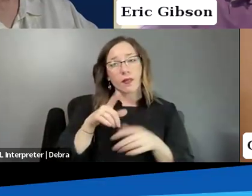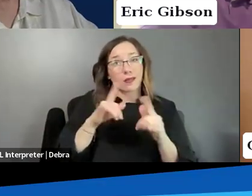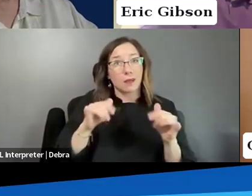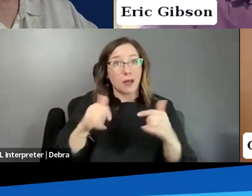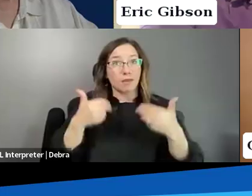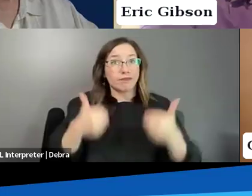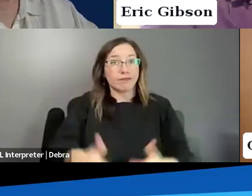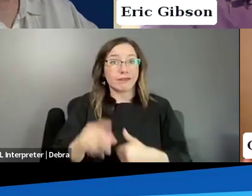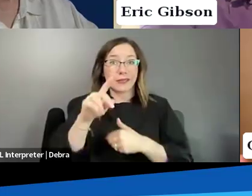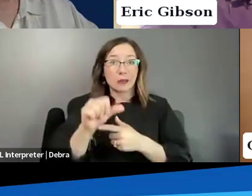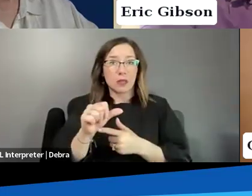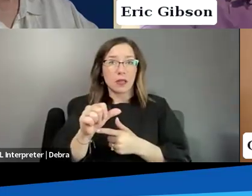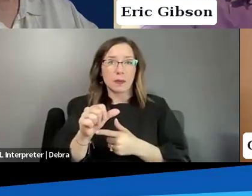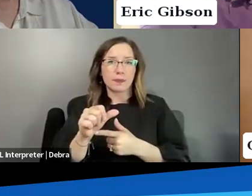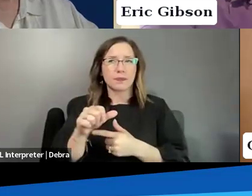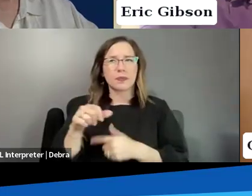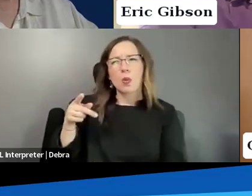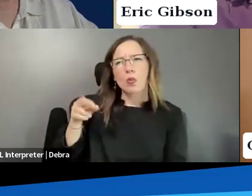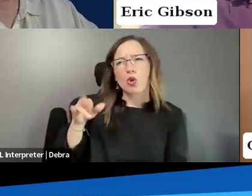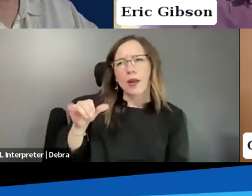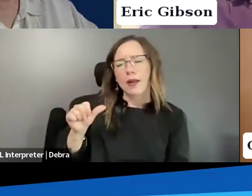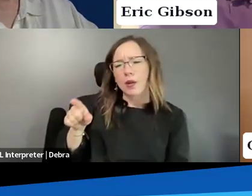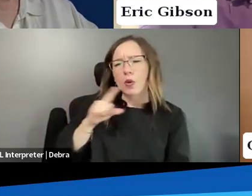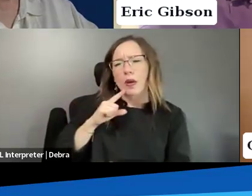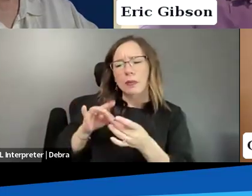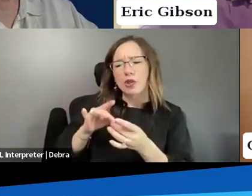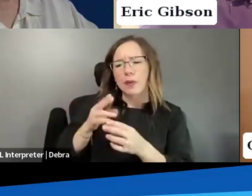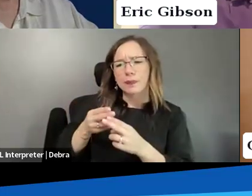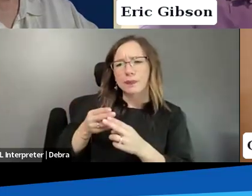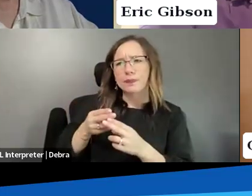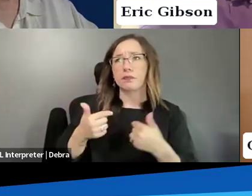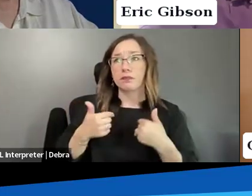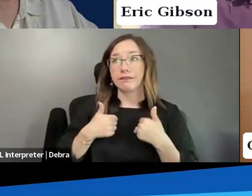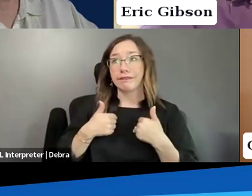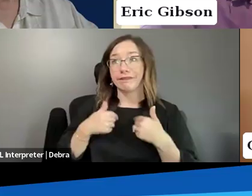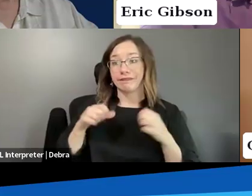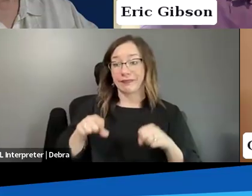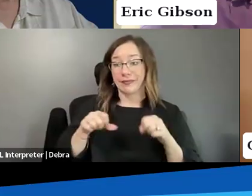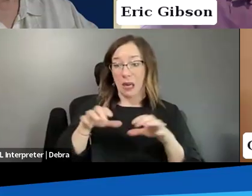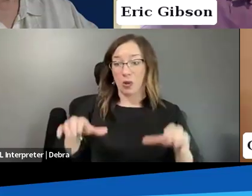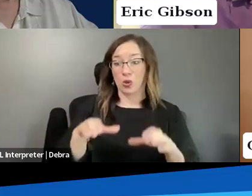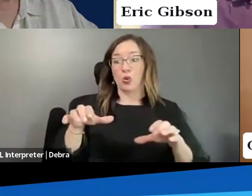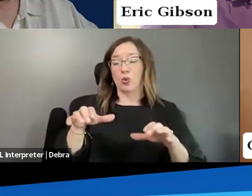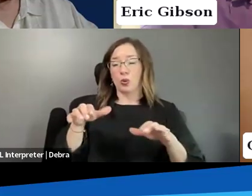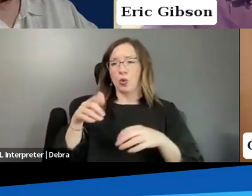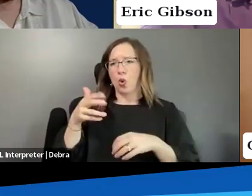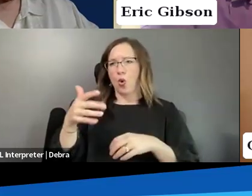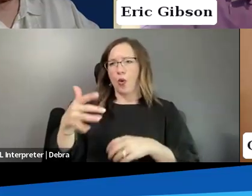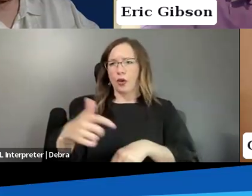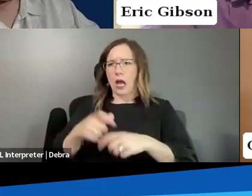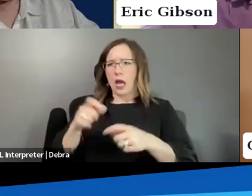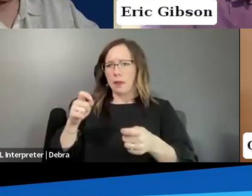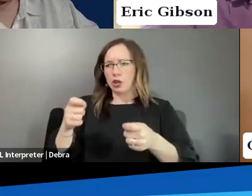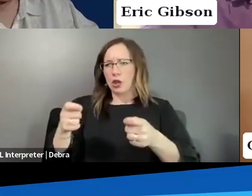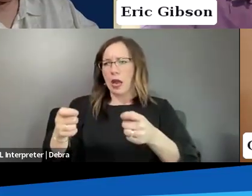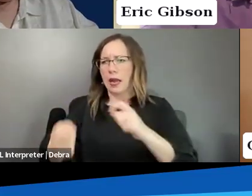a disability who, and I think Priya, you were mentioning this, like, you know, what I am able to do has changed over time after my